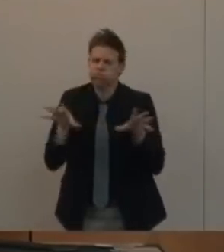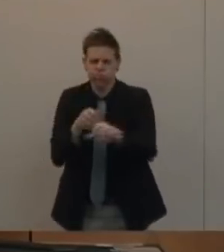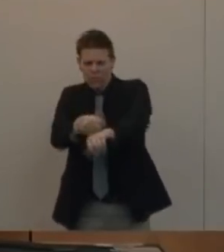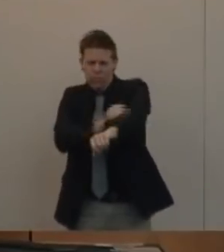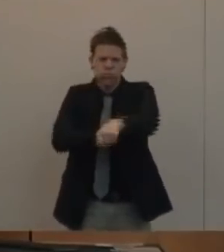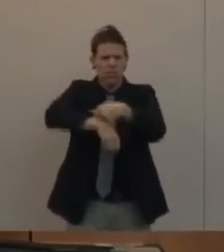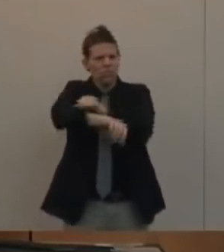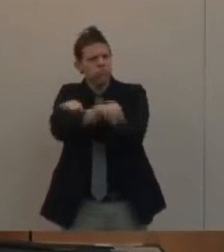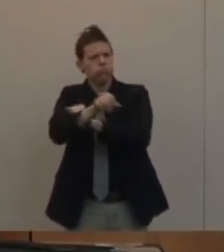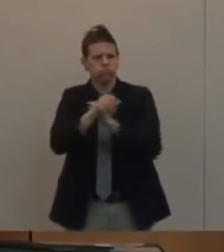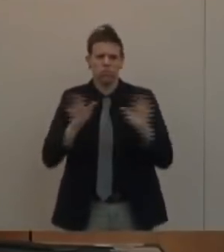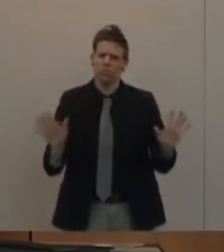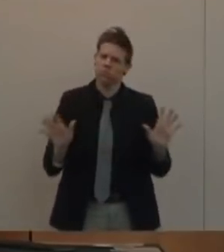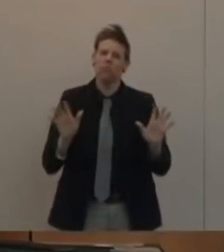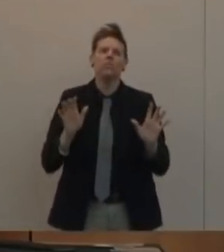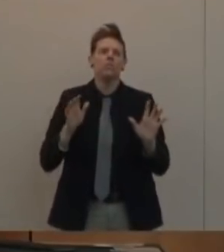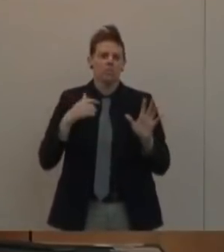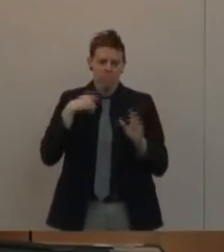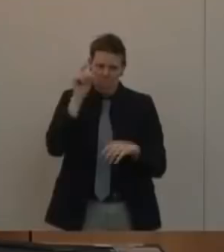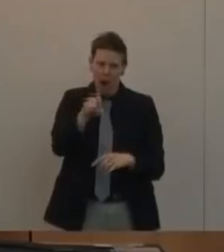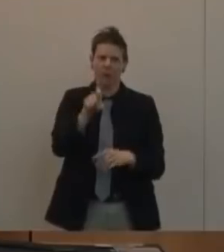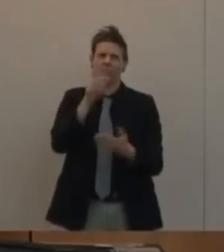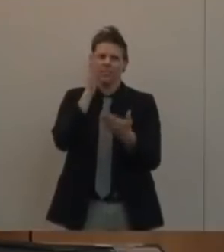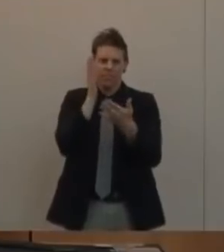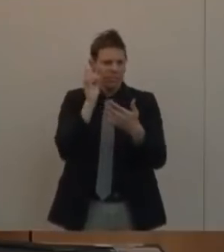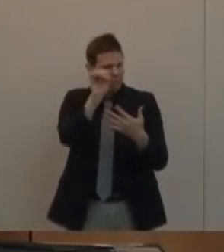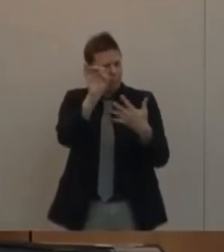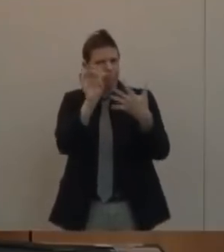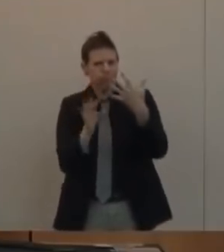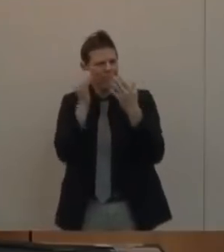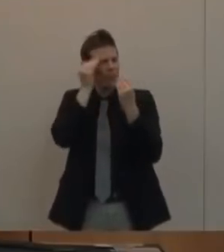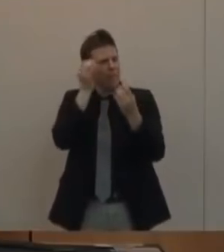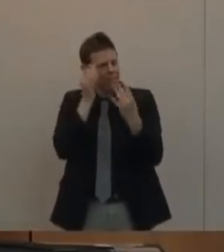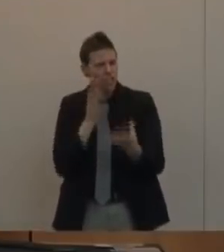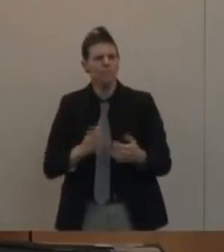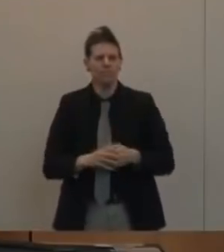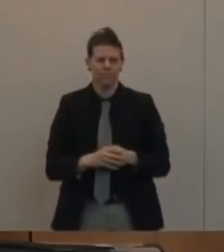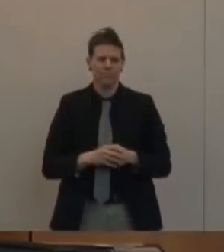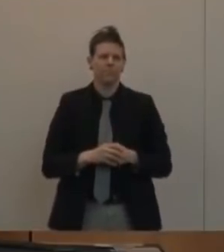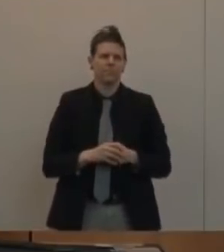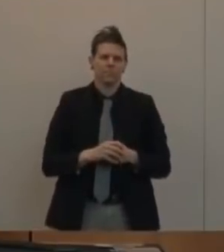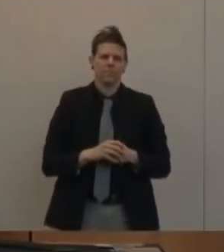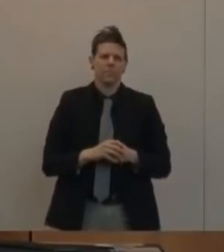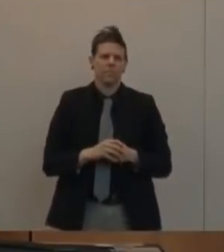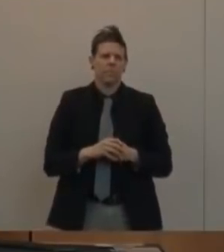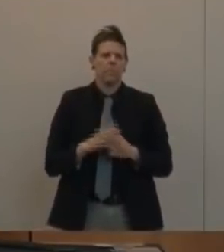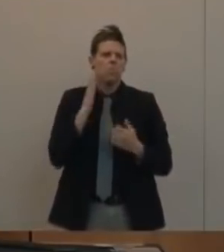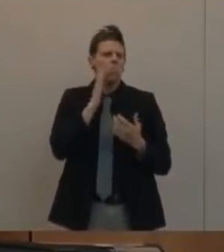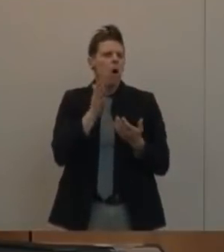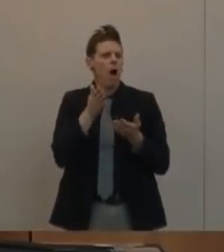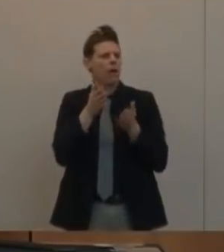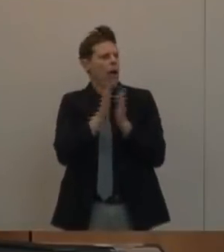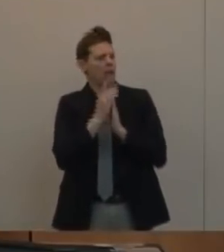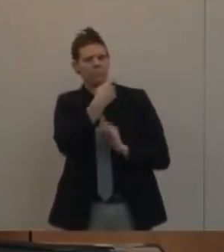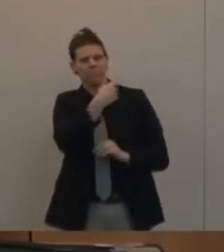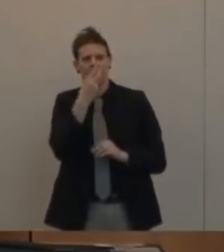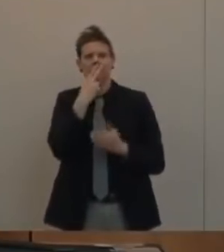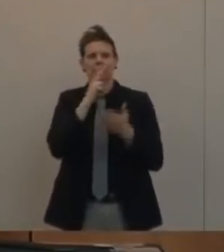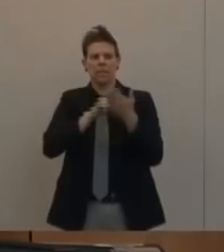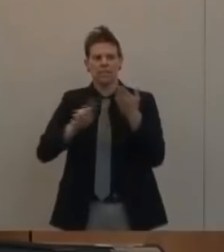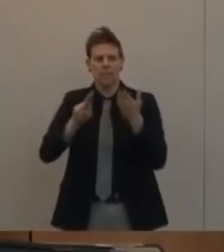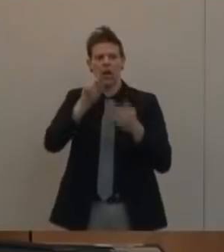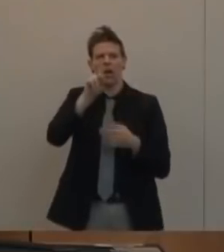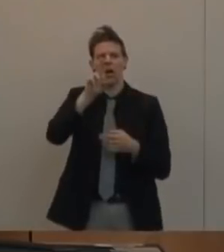and you're going to see that throughout our presentations. I'm going to ask Secretary Kathy Kunkel to do a testing update next.